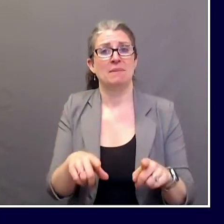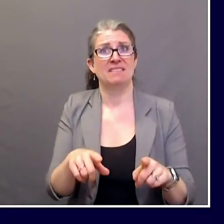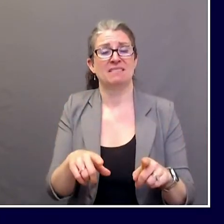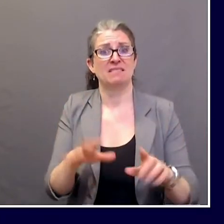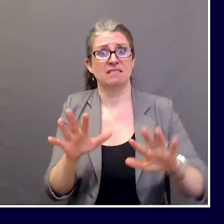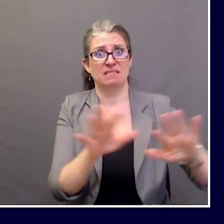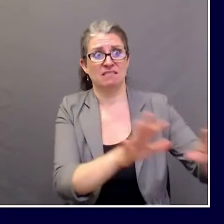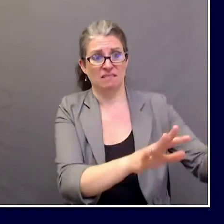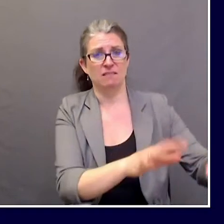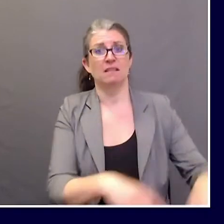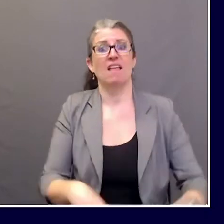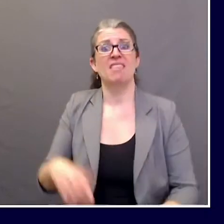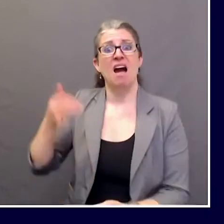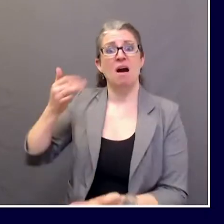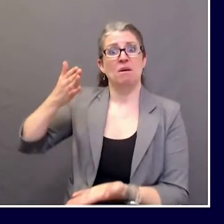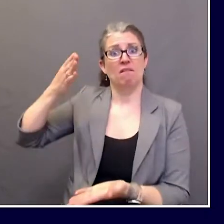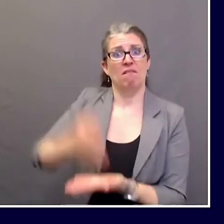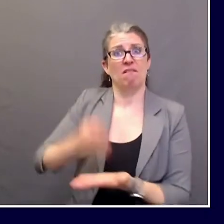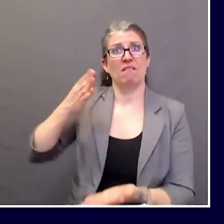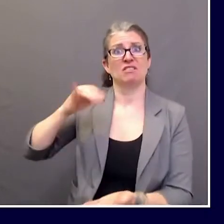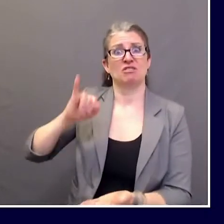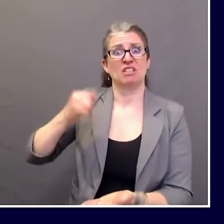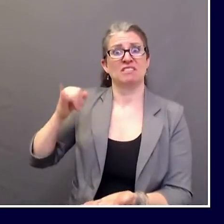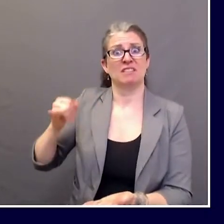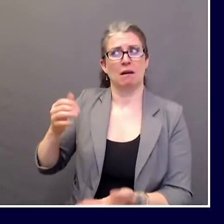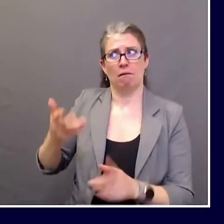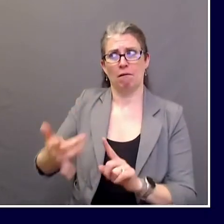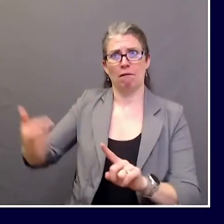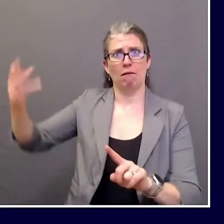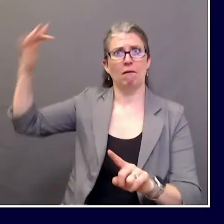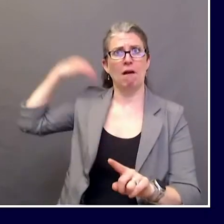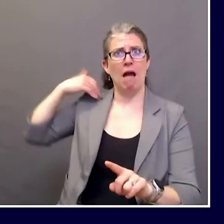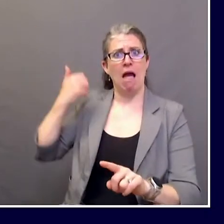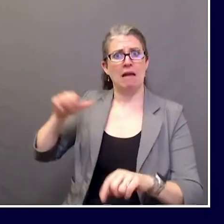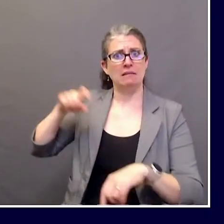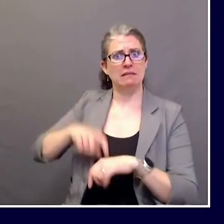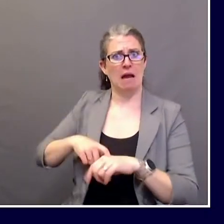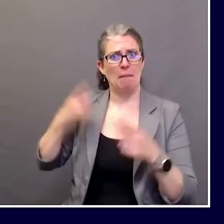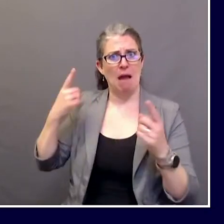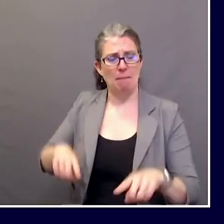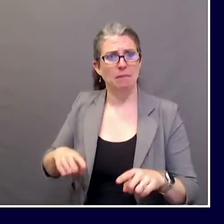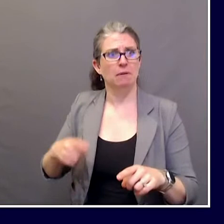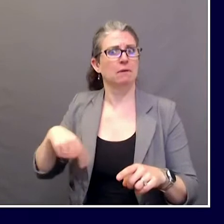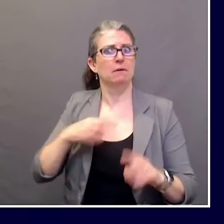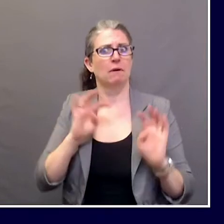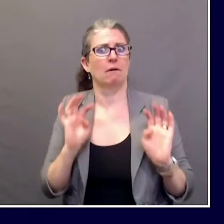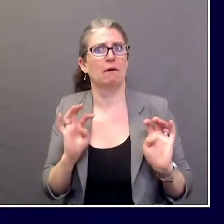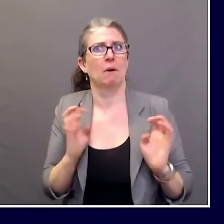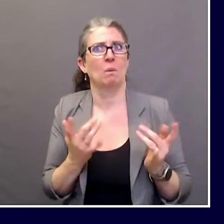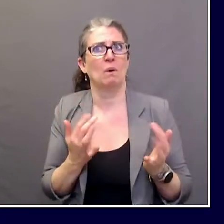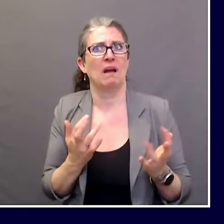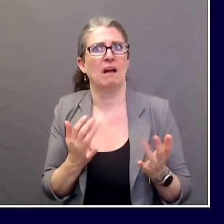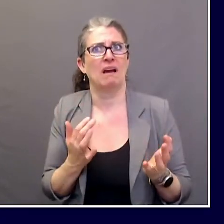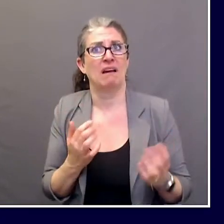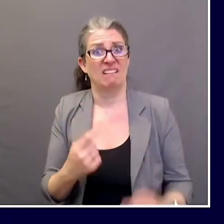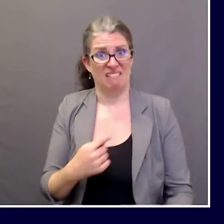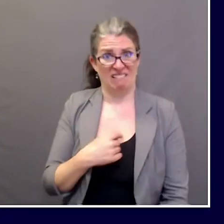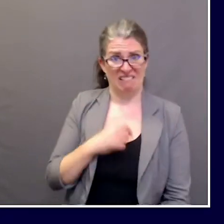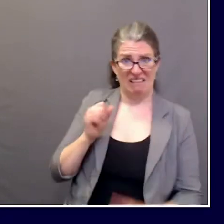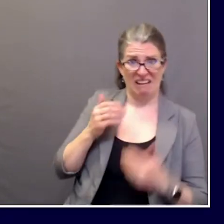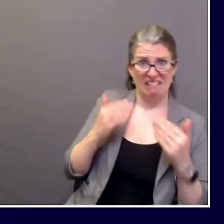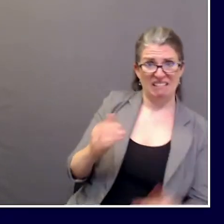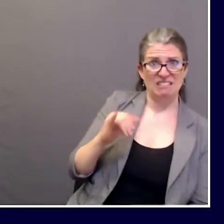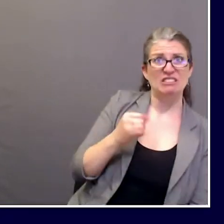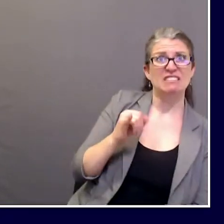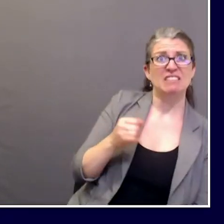If you have a pre-existing condition, you cannot have this, just maybe one extra box to check when you go through the sign up, or one other question